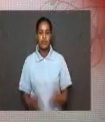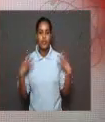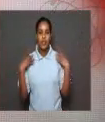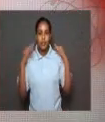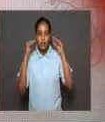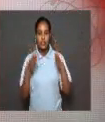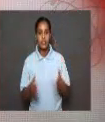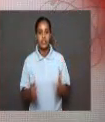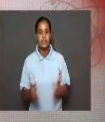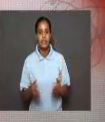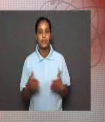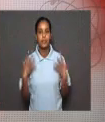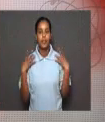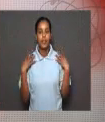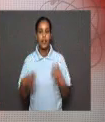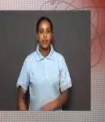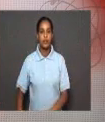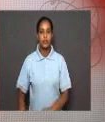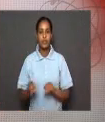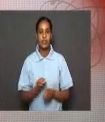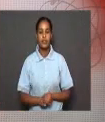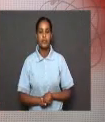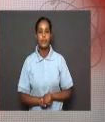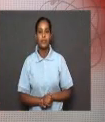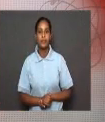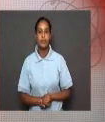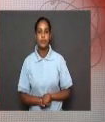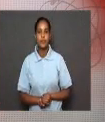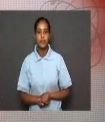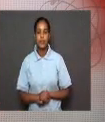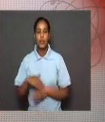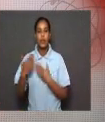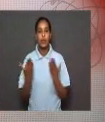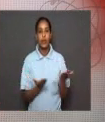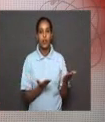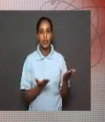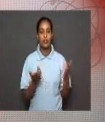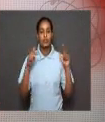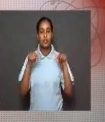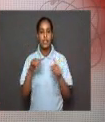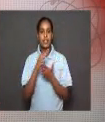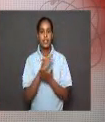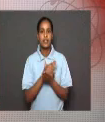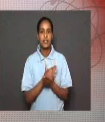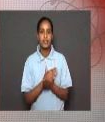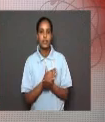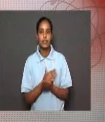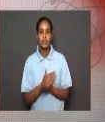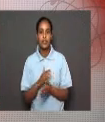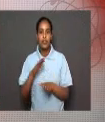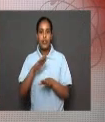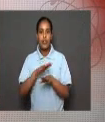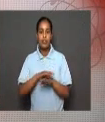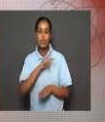Hello, teacher. Hello, students. Welcome to today's lesson on